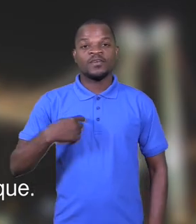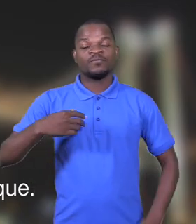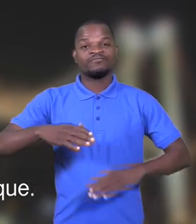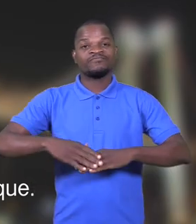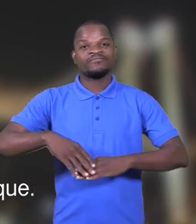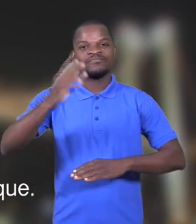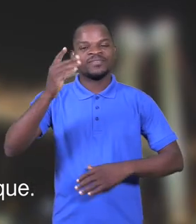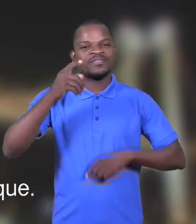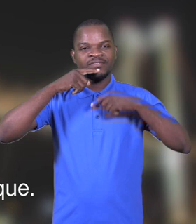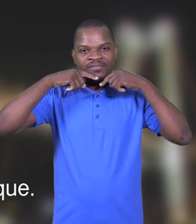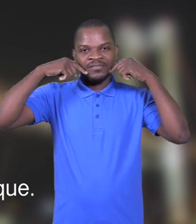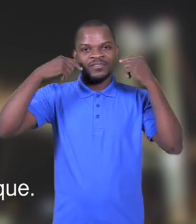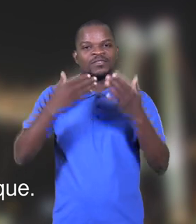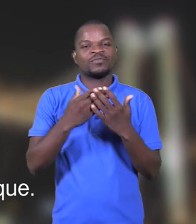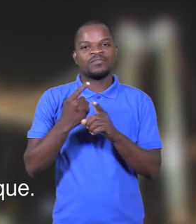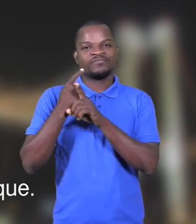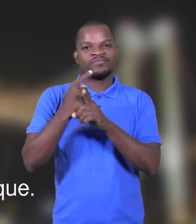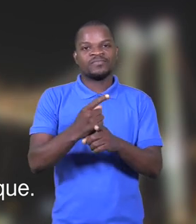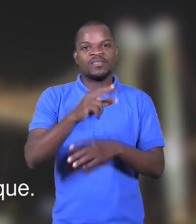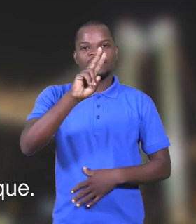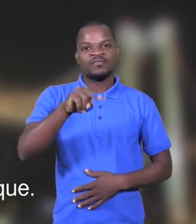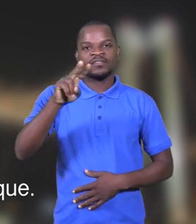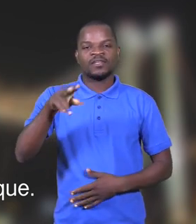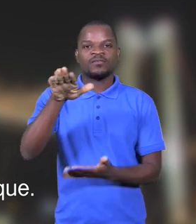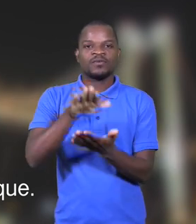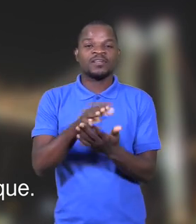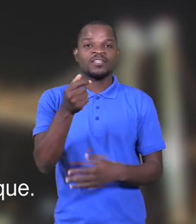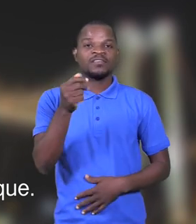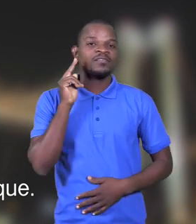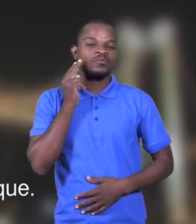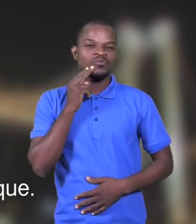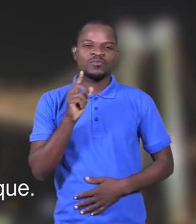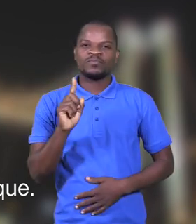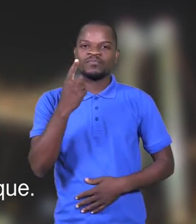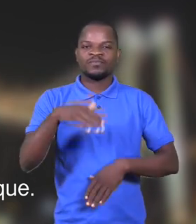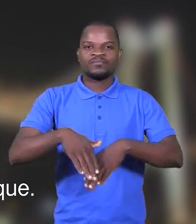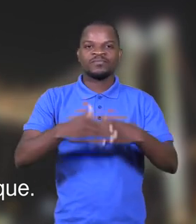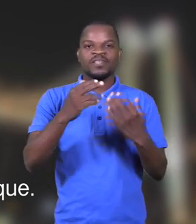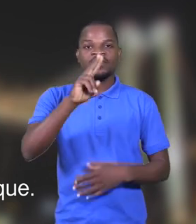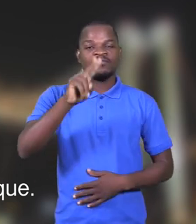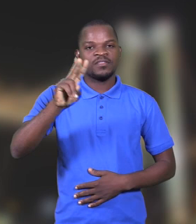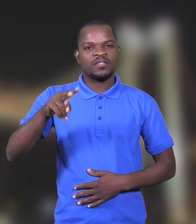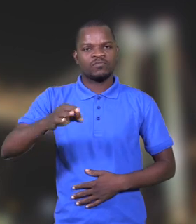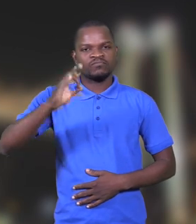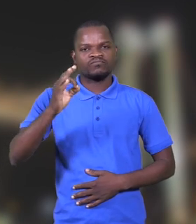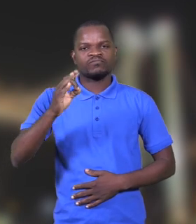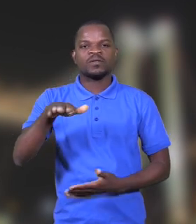I am very happy to be here at TV Surdo on the first day of my official visit to Mozambique.